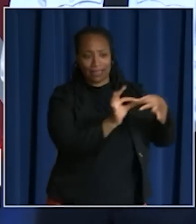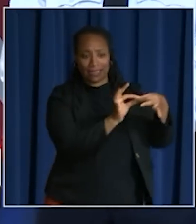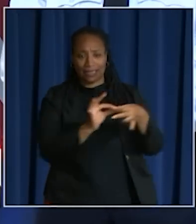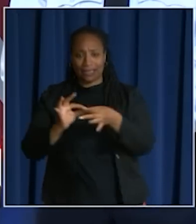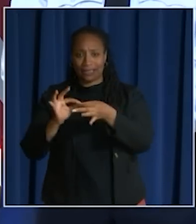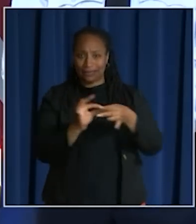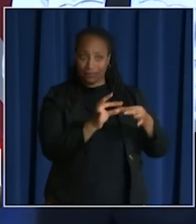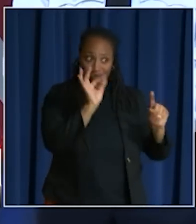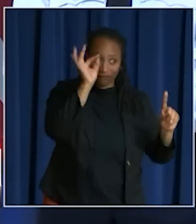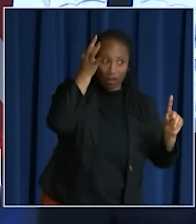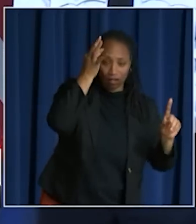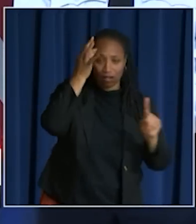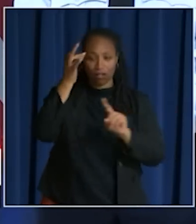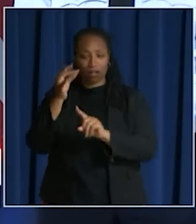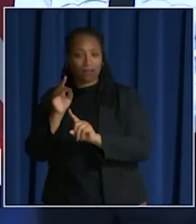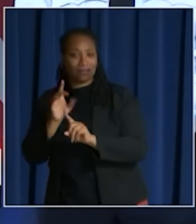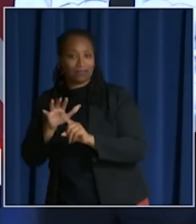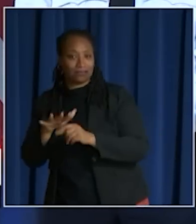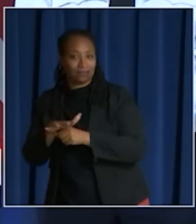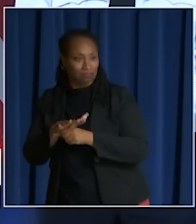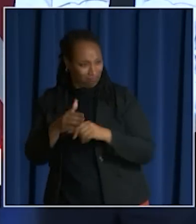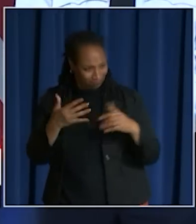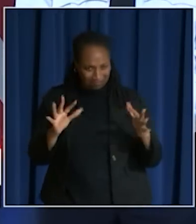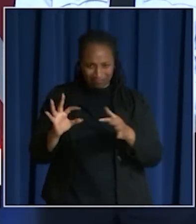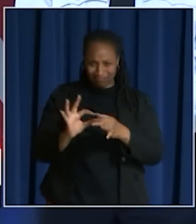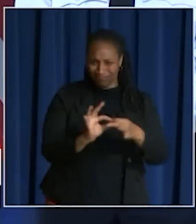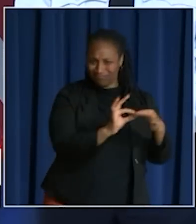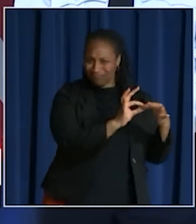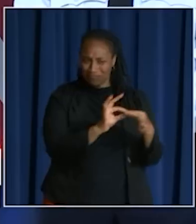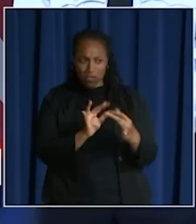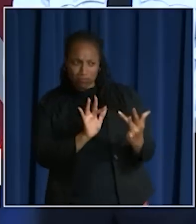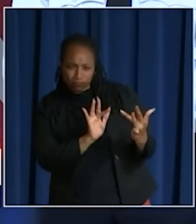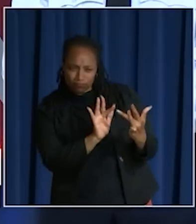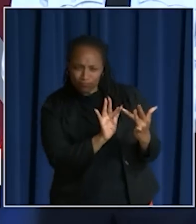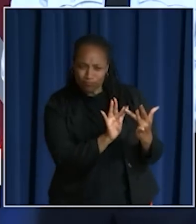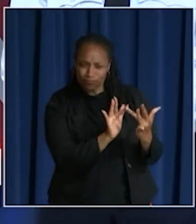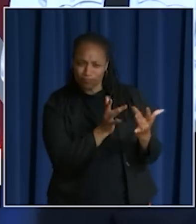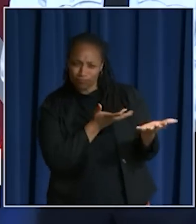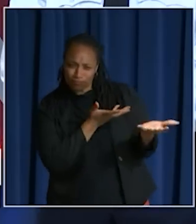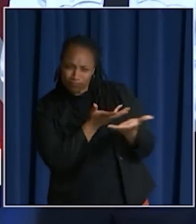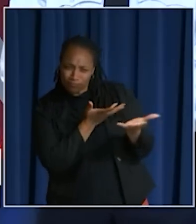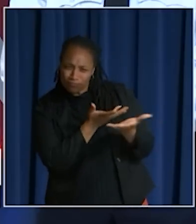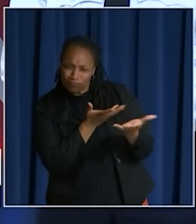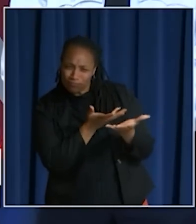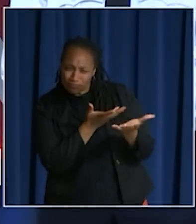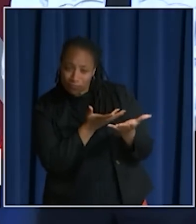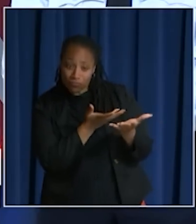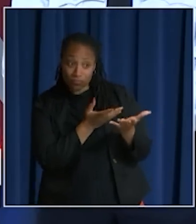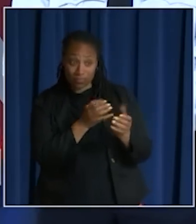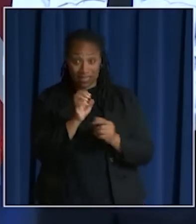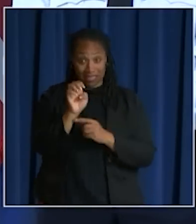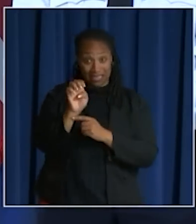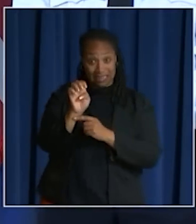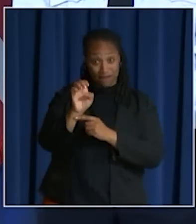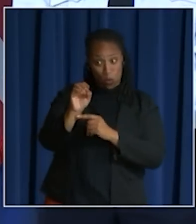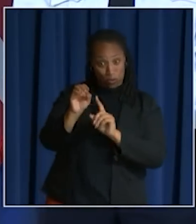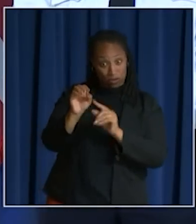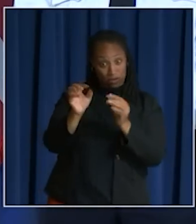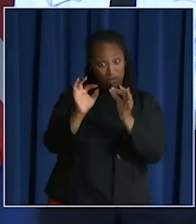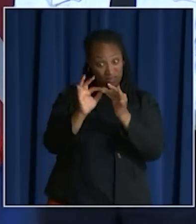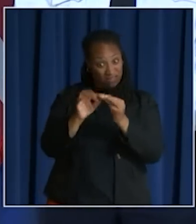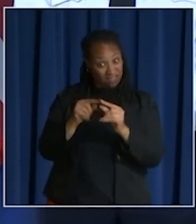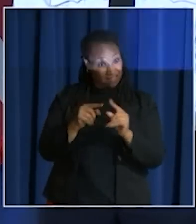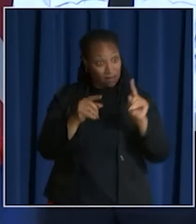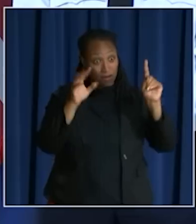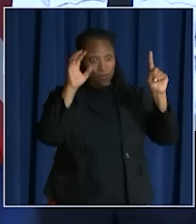contacts. The executive order is also clear that the president has delegated his authority to